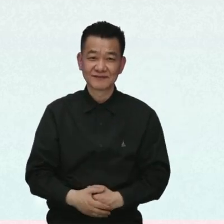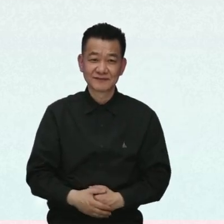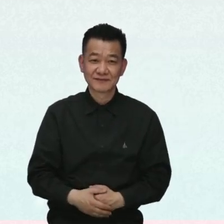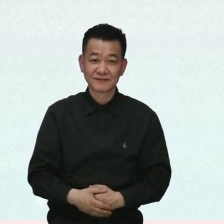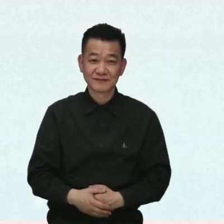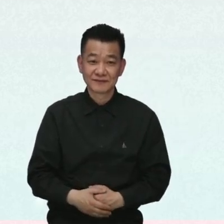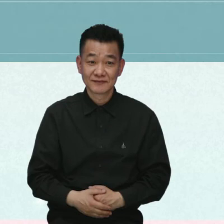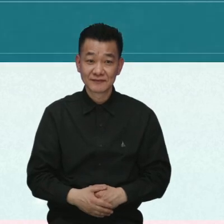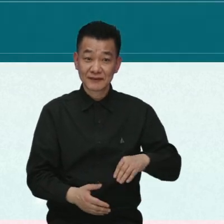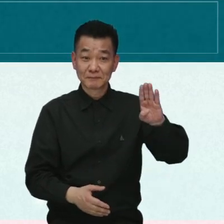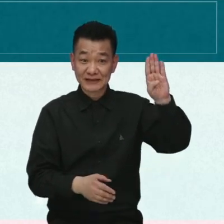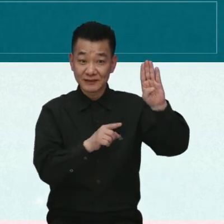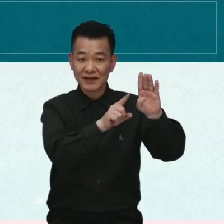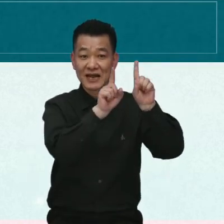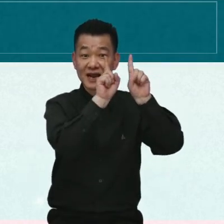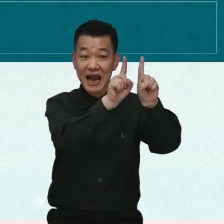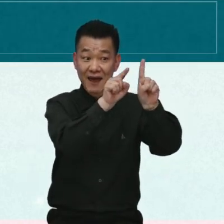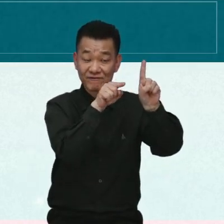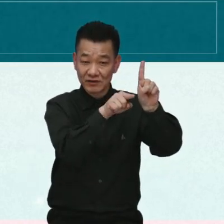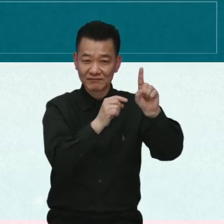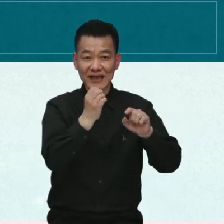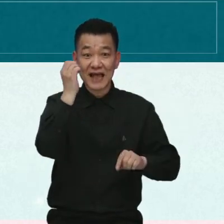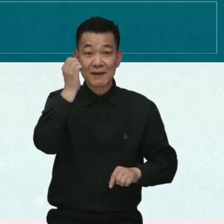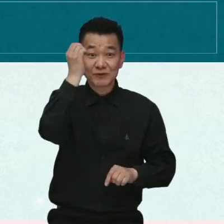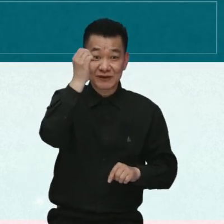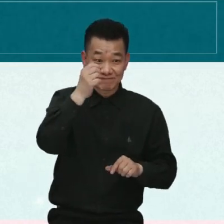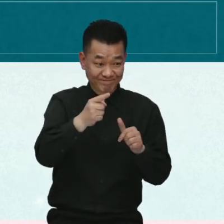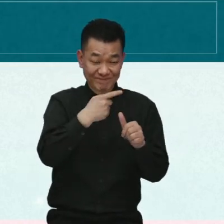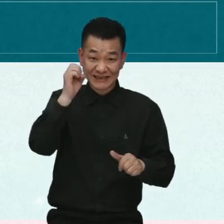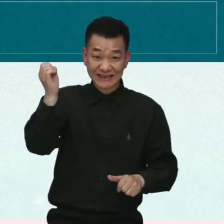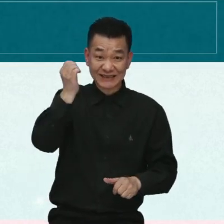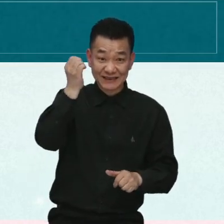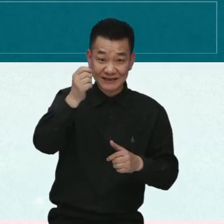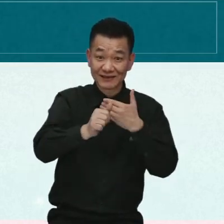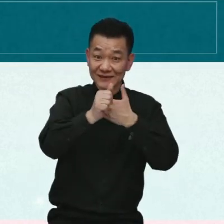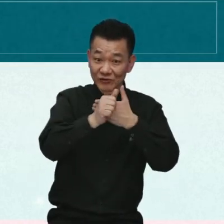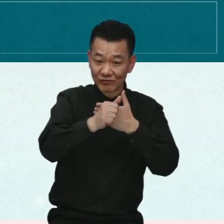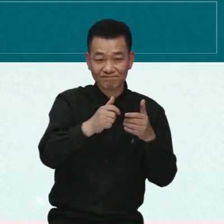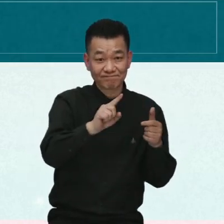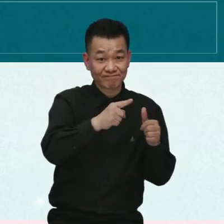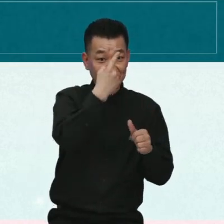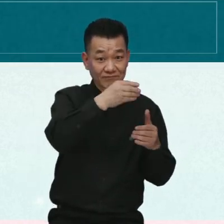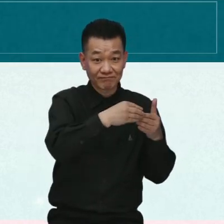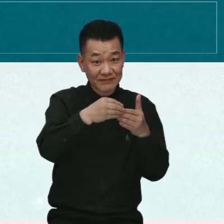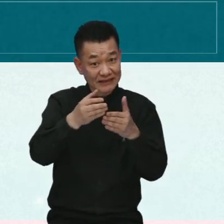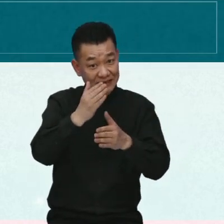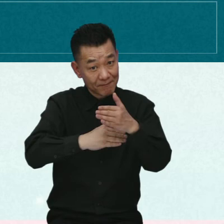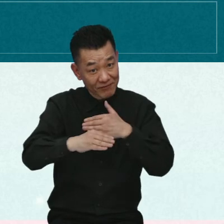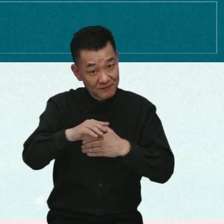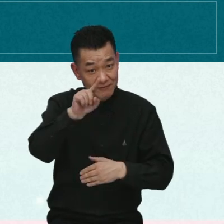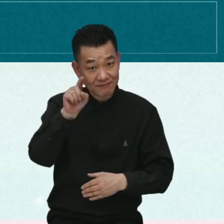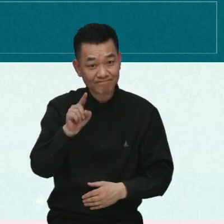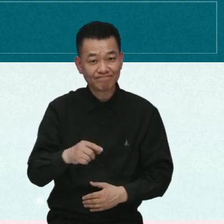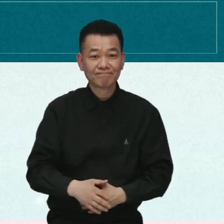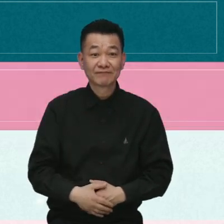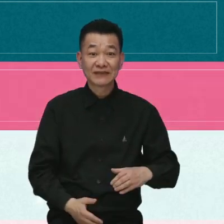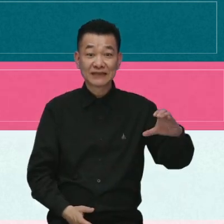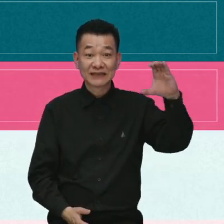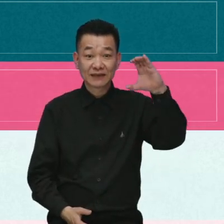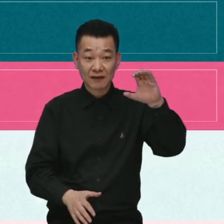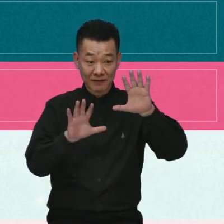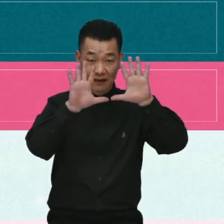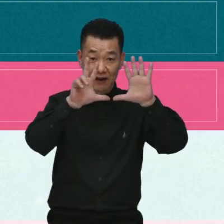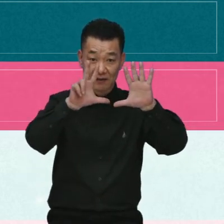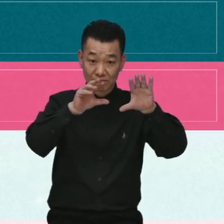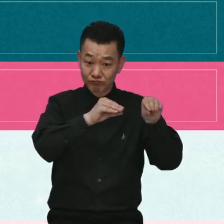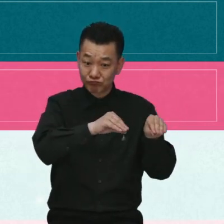Accessibility. B. Article 11, Situations of Risk and Humanitarian Emergencies.